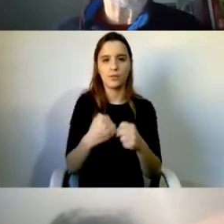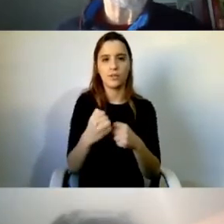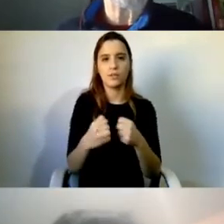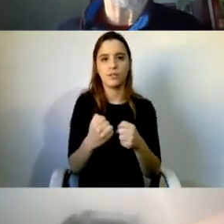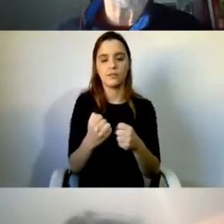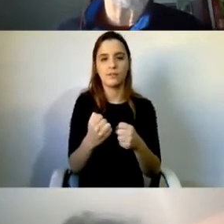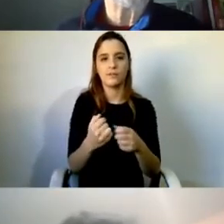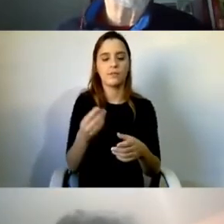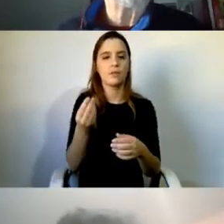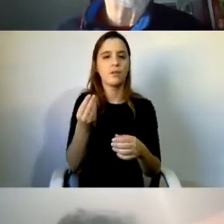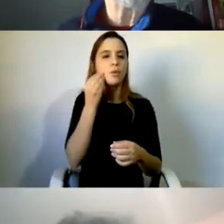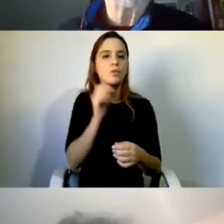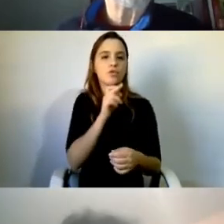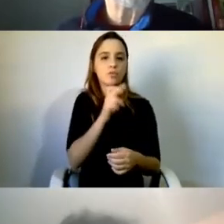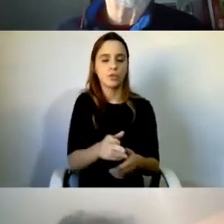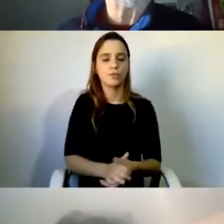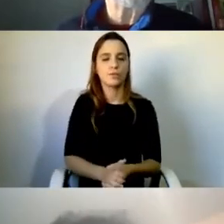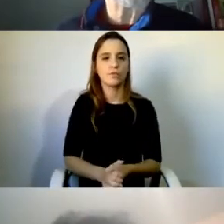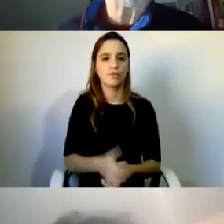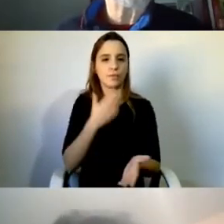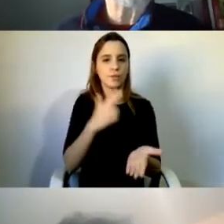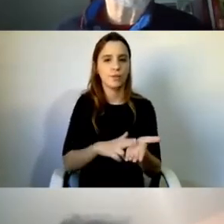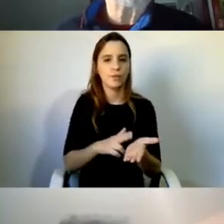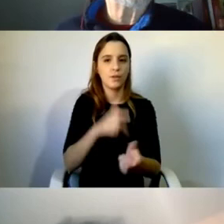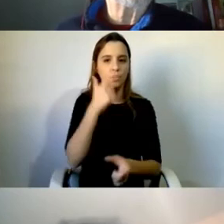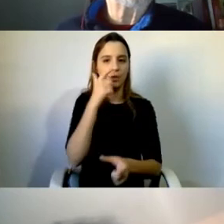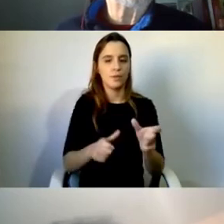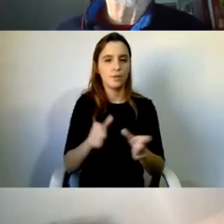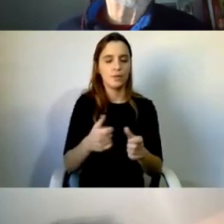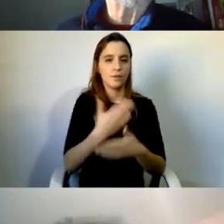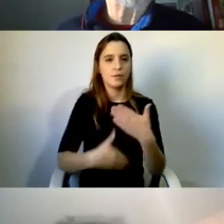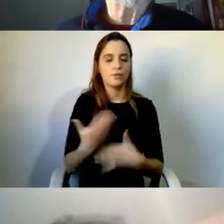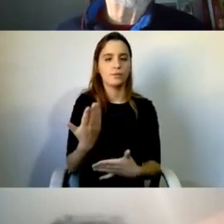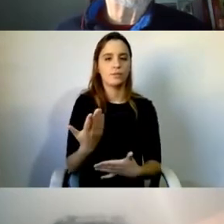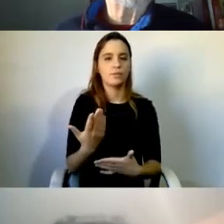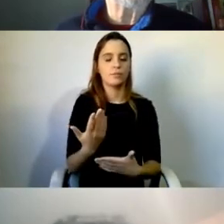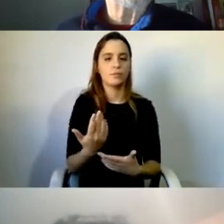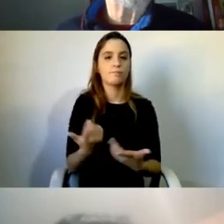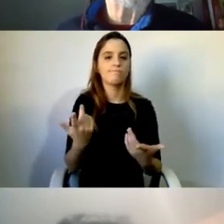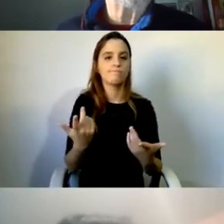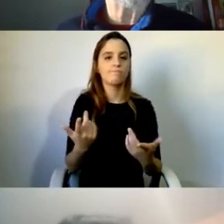Actually, disabled people never went out to protest against this arrangement